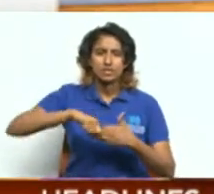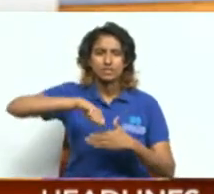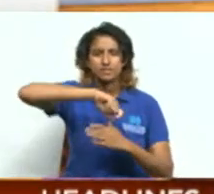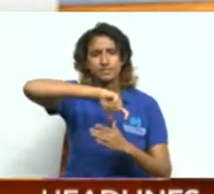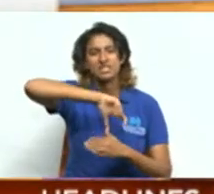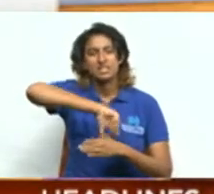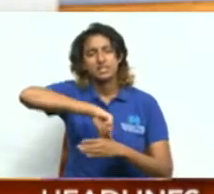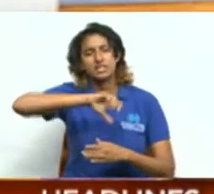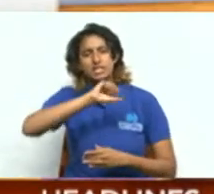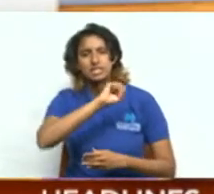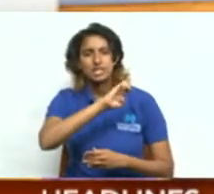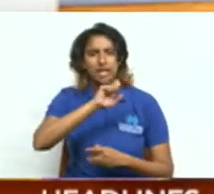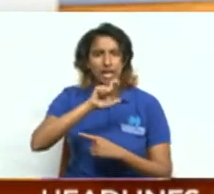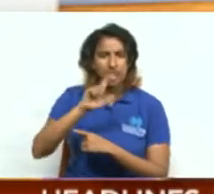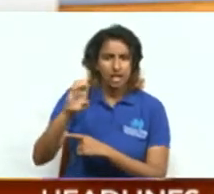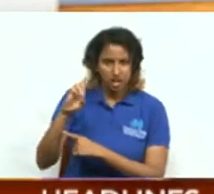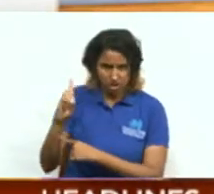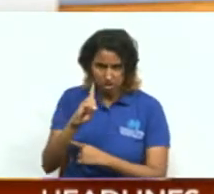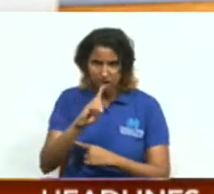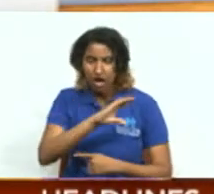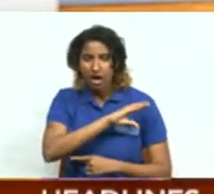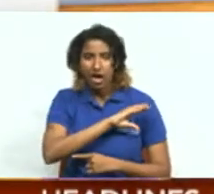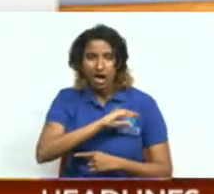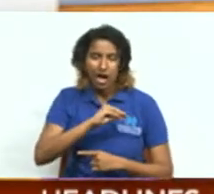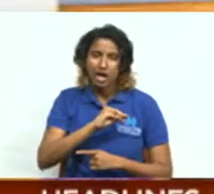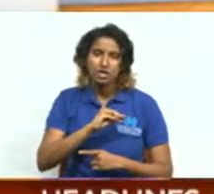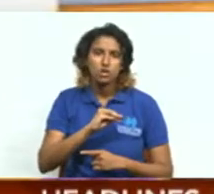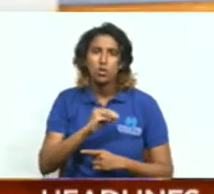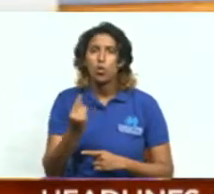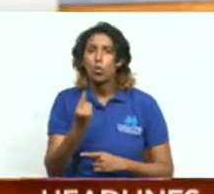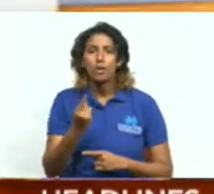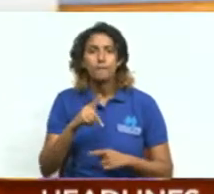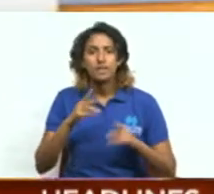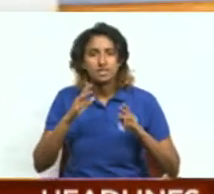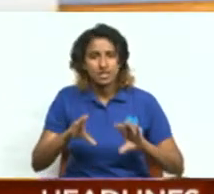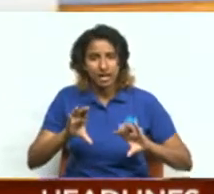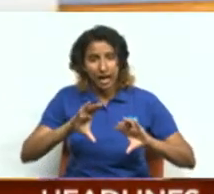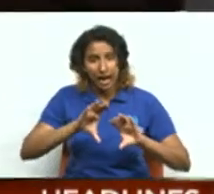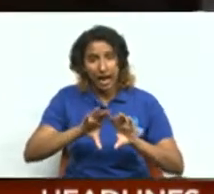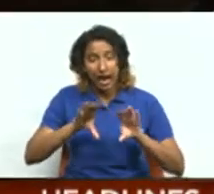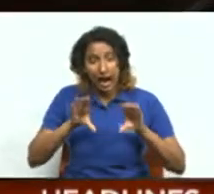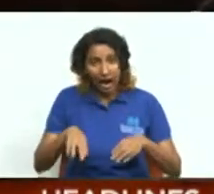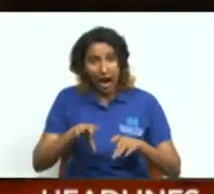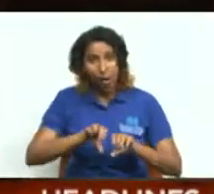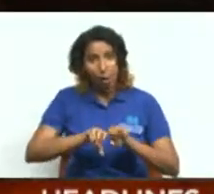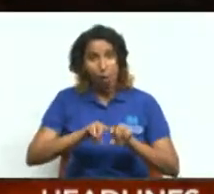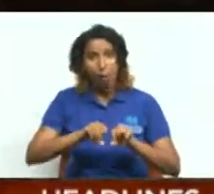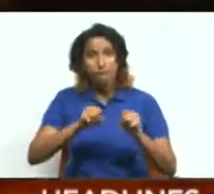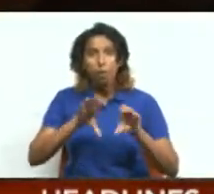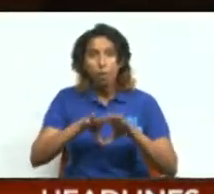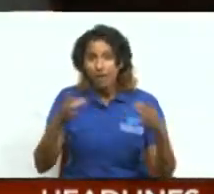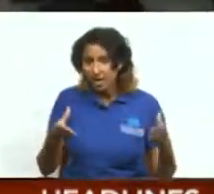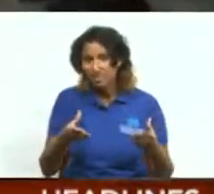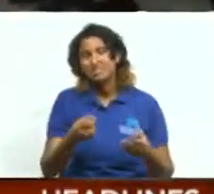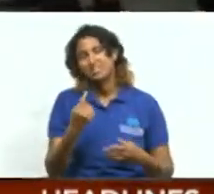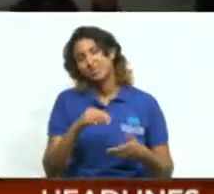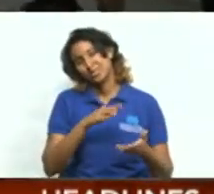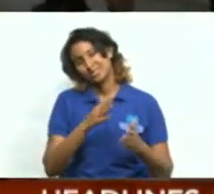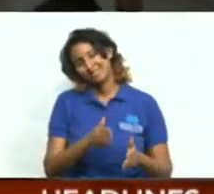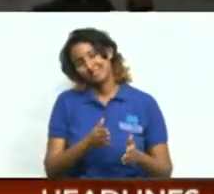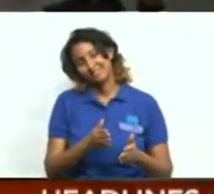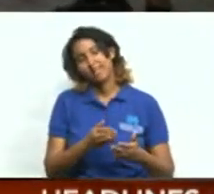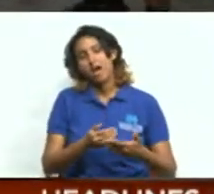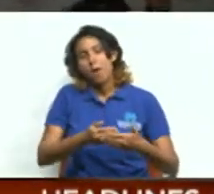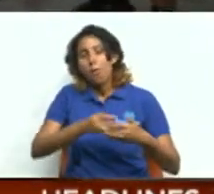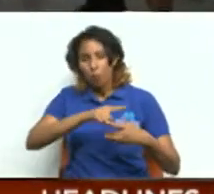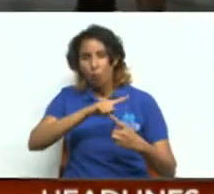the student when they come into the examination room and when the exams are about to begin. And for students who fall ill and are unable